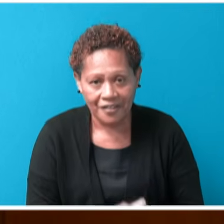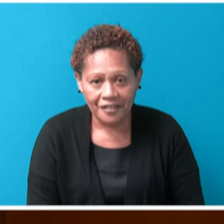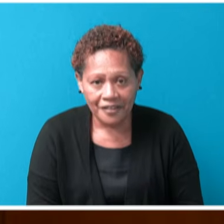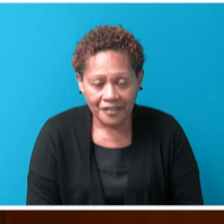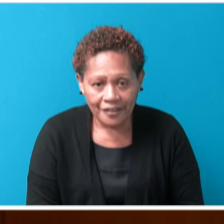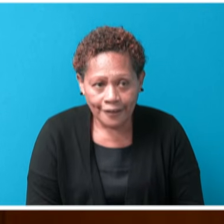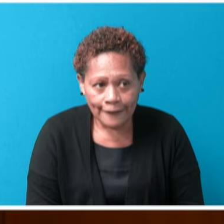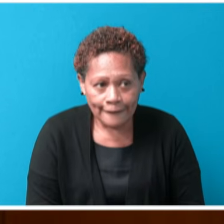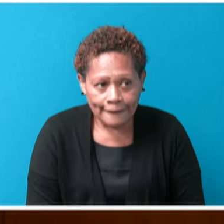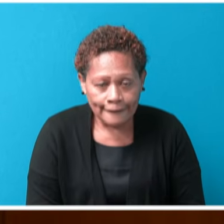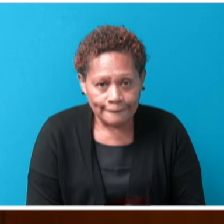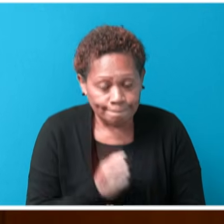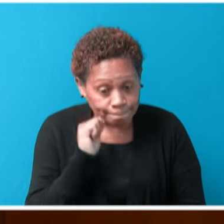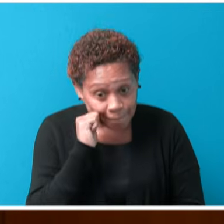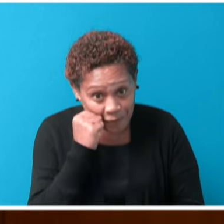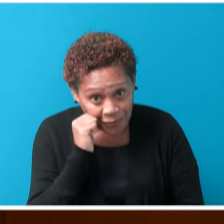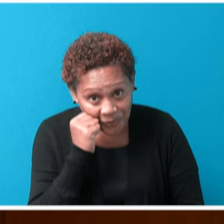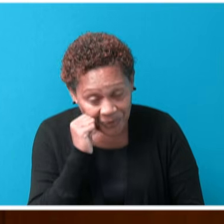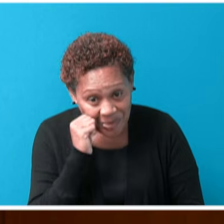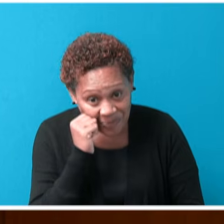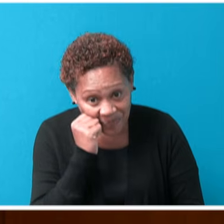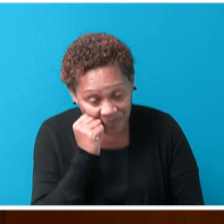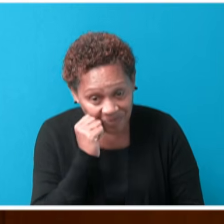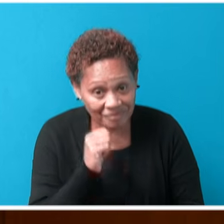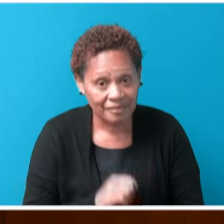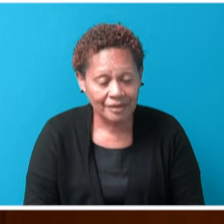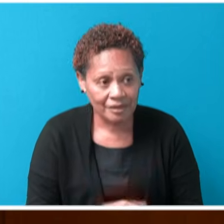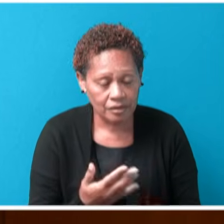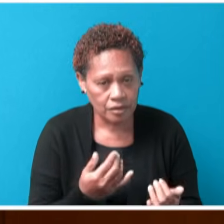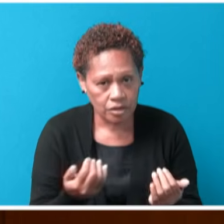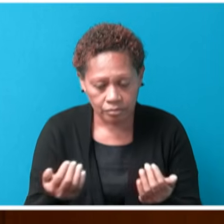Extend warm greetings to our traditional chiefs,